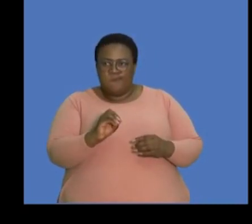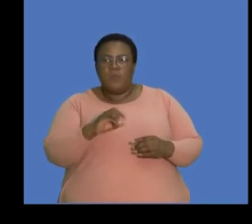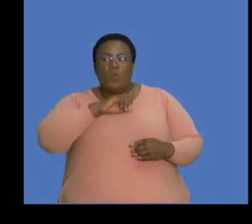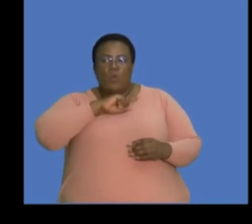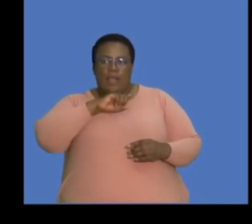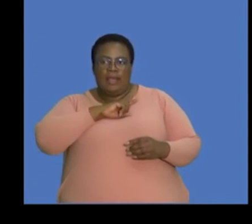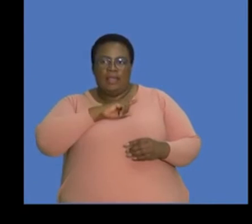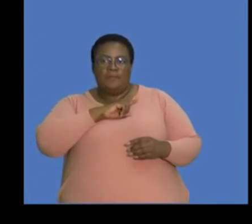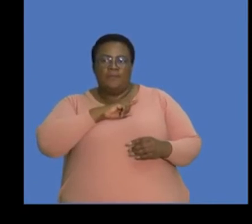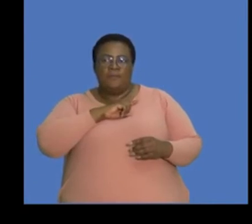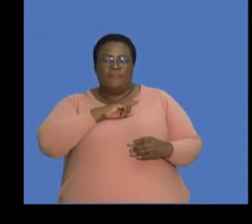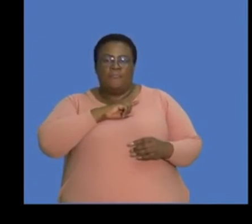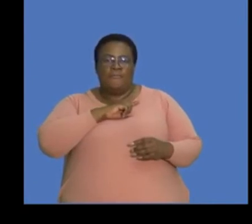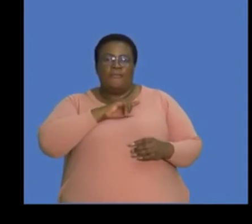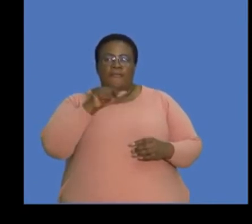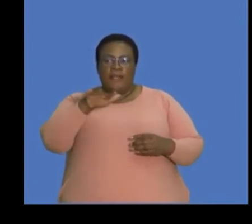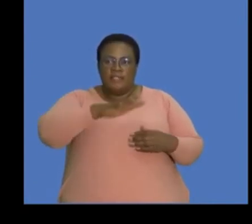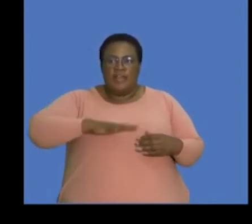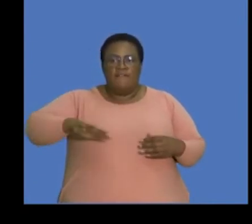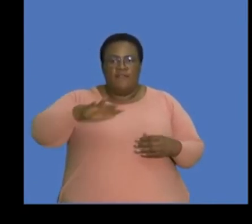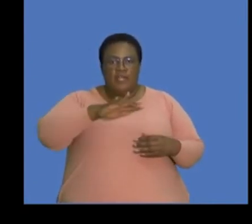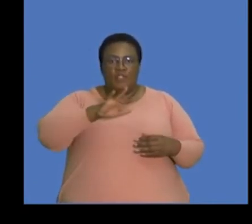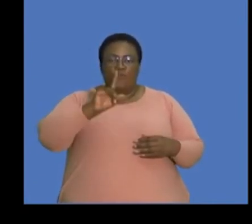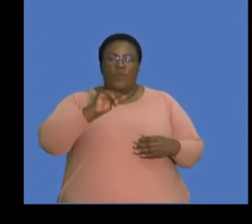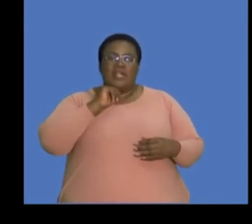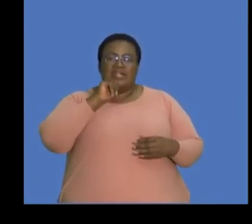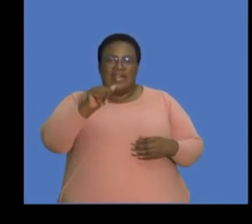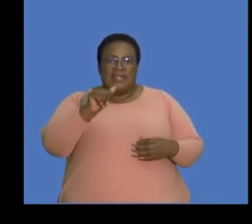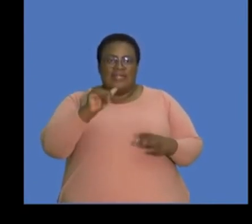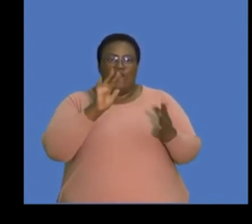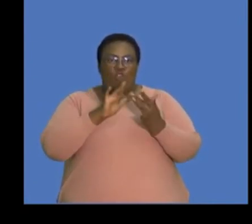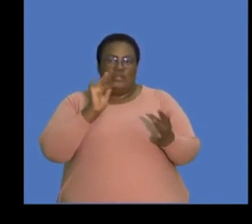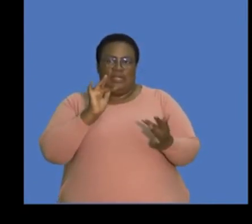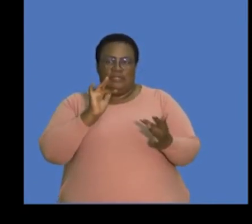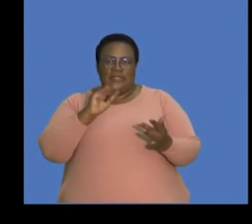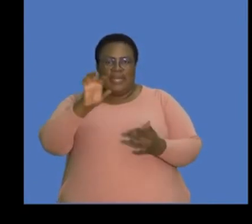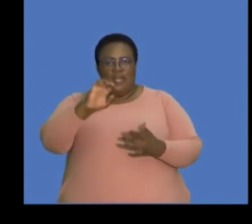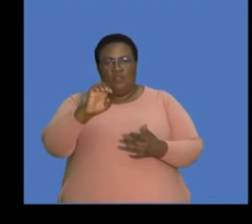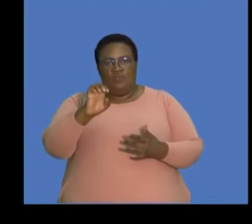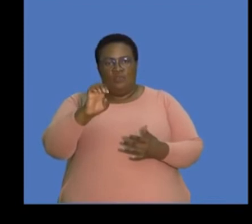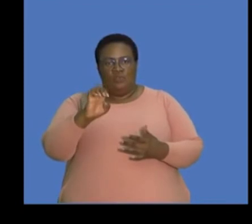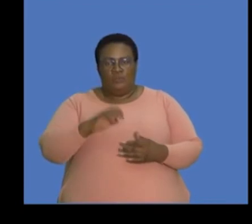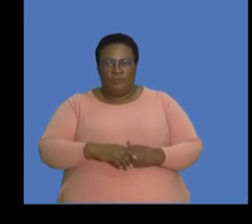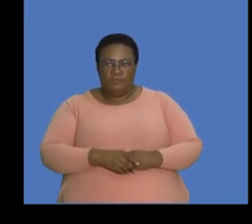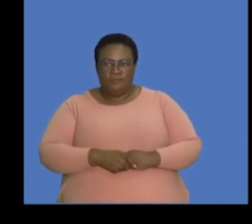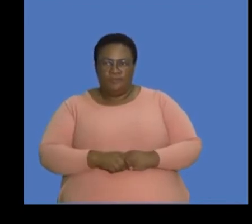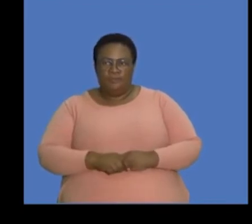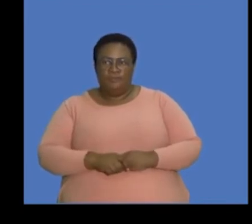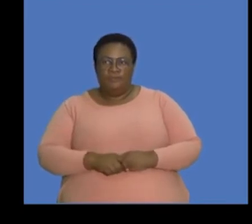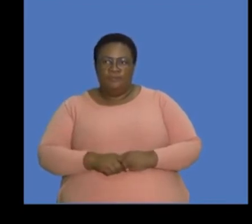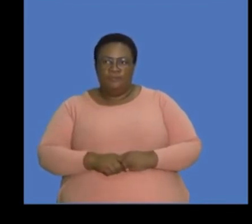Why? Because these are field or non-contact electrostatic forces. Right.